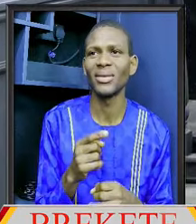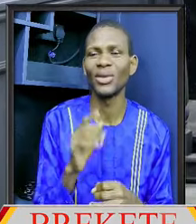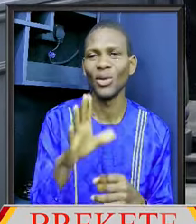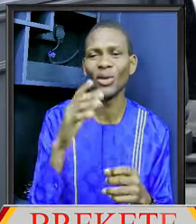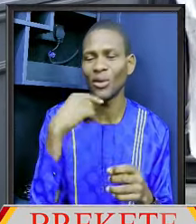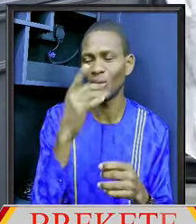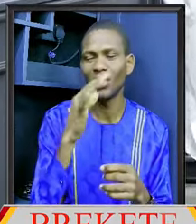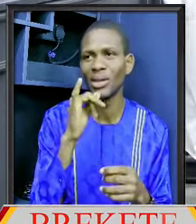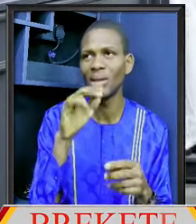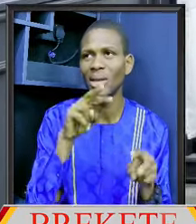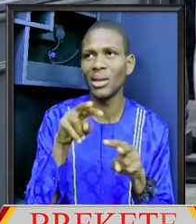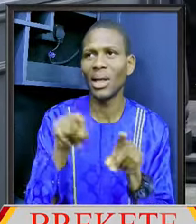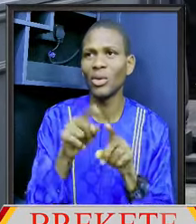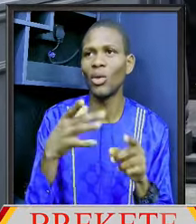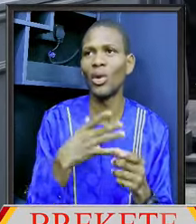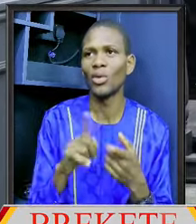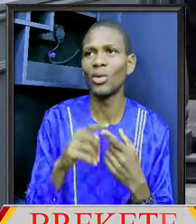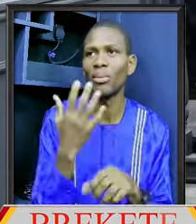now. No be beg.